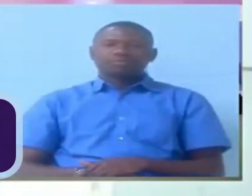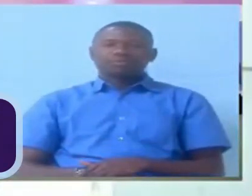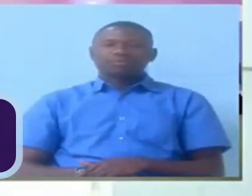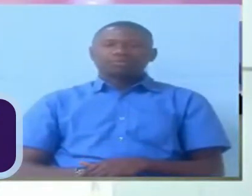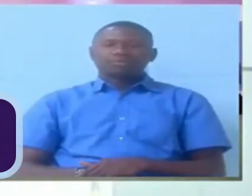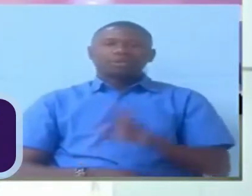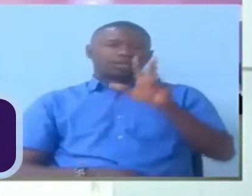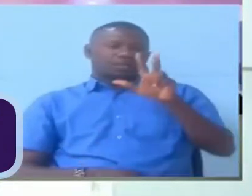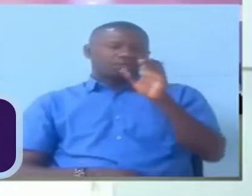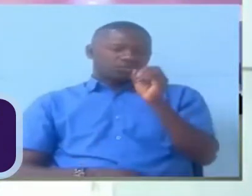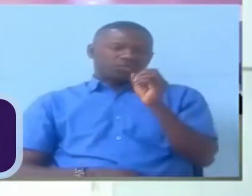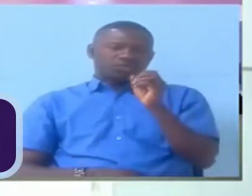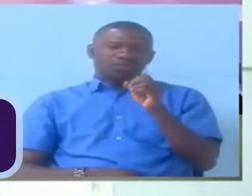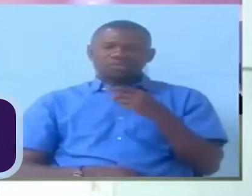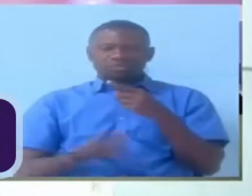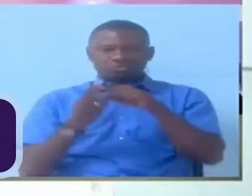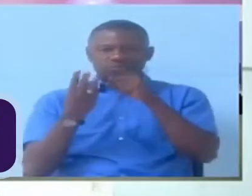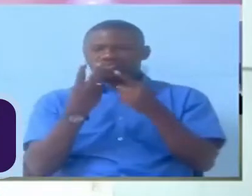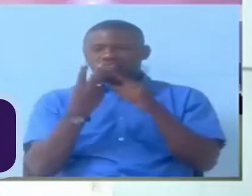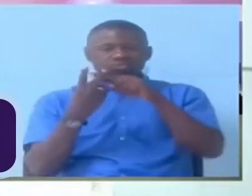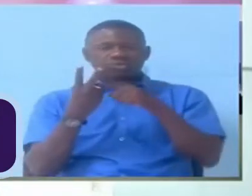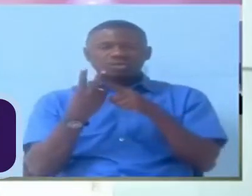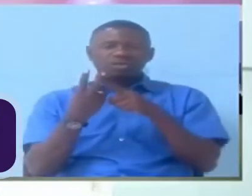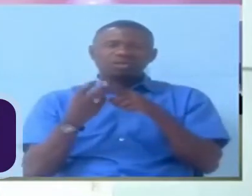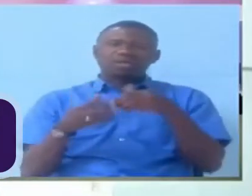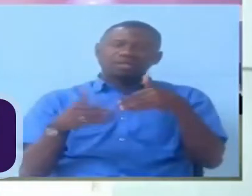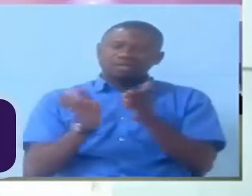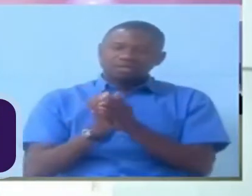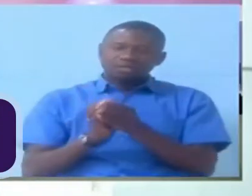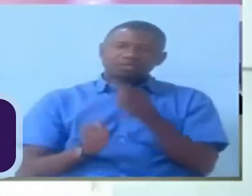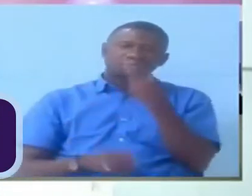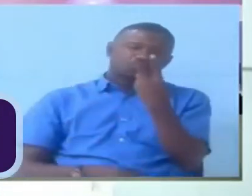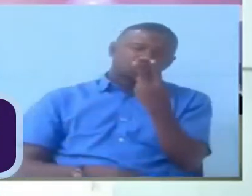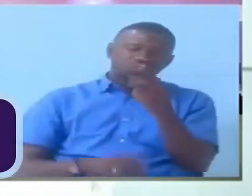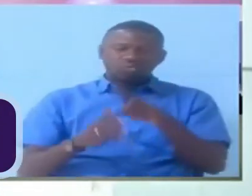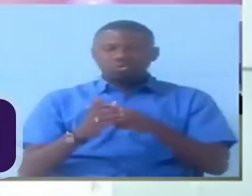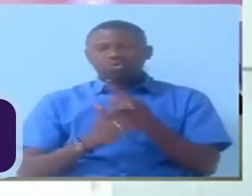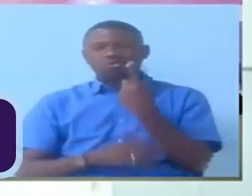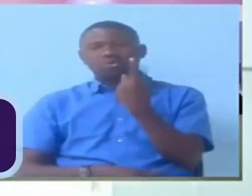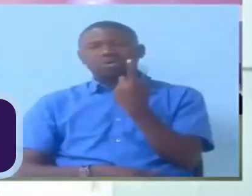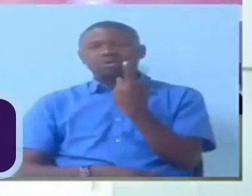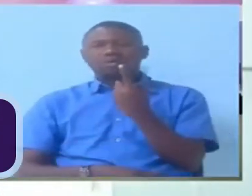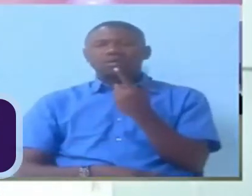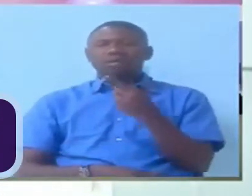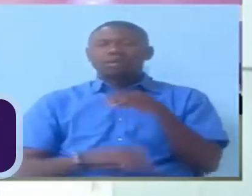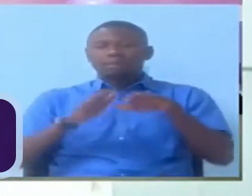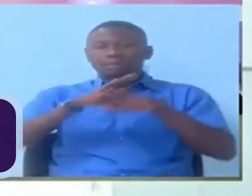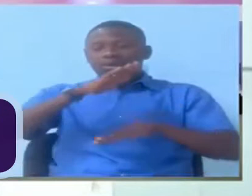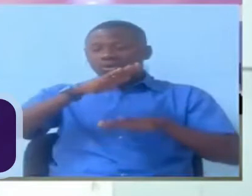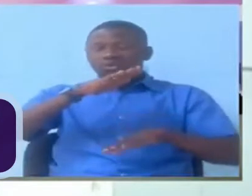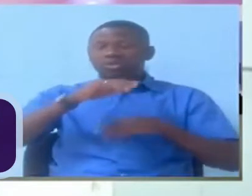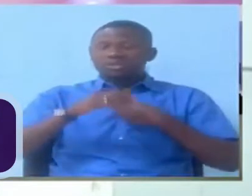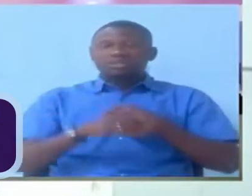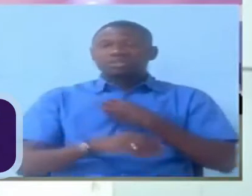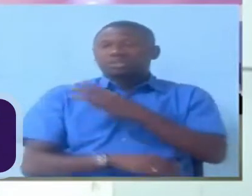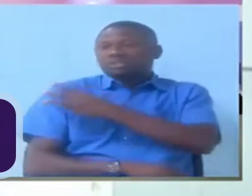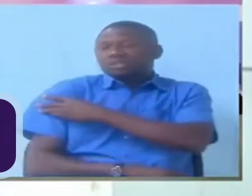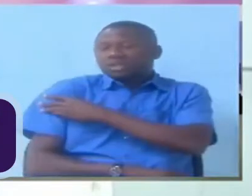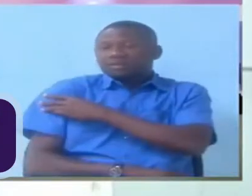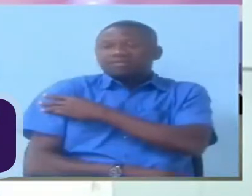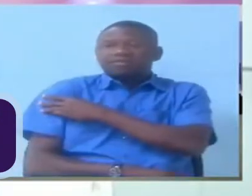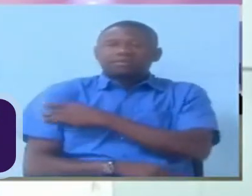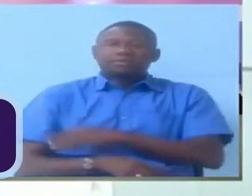It's not special to me. It's very normal. So your official rank was a staff sergeant.